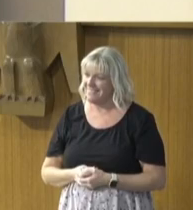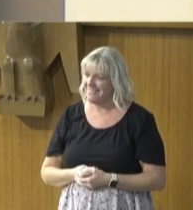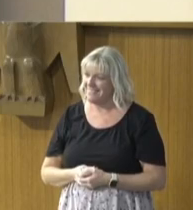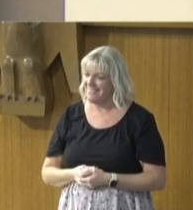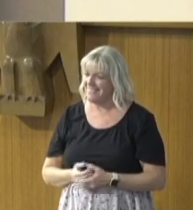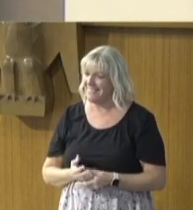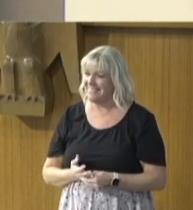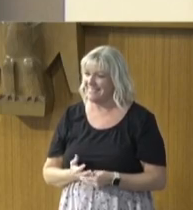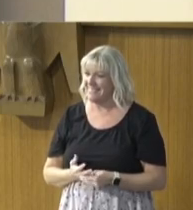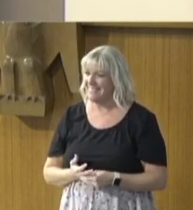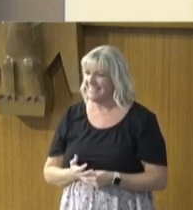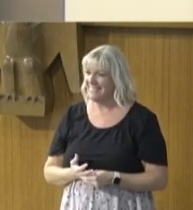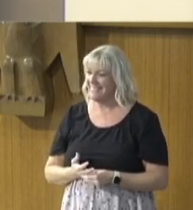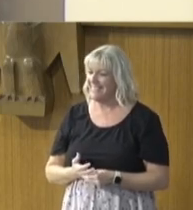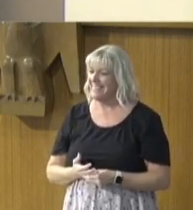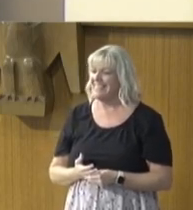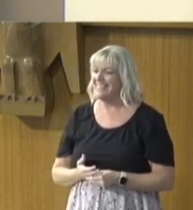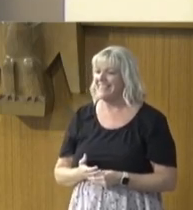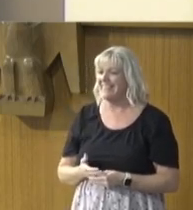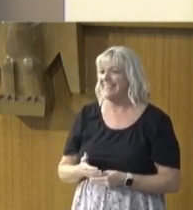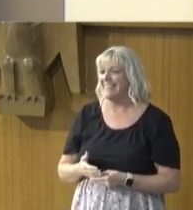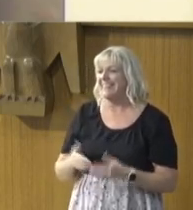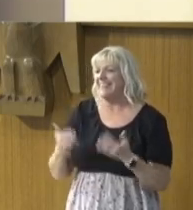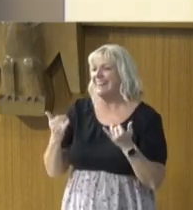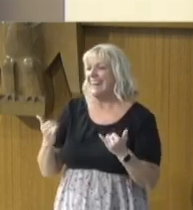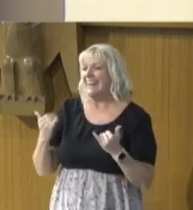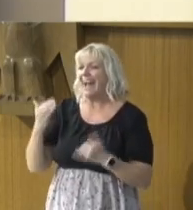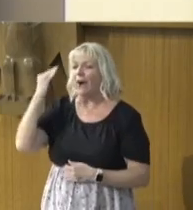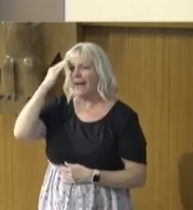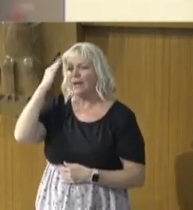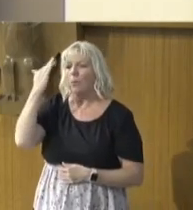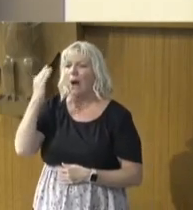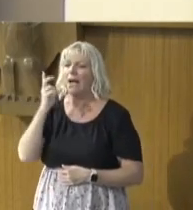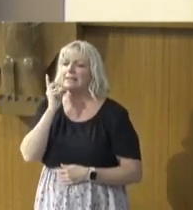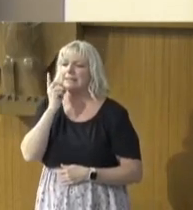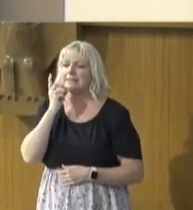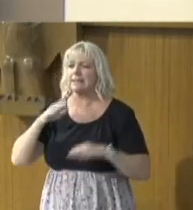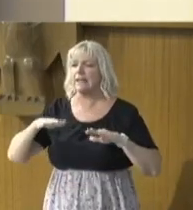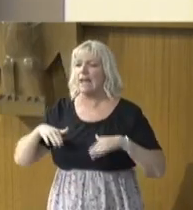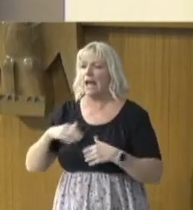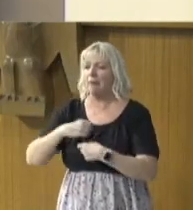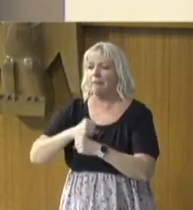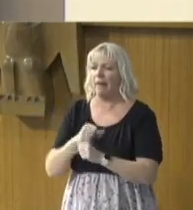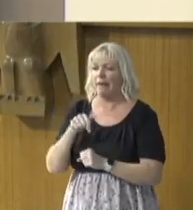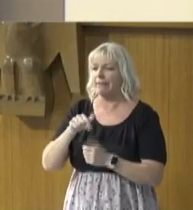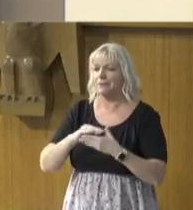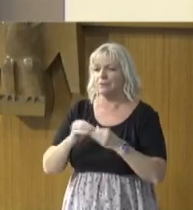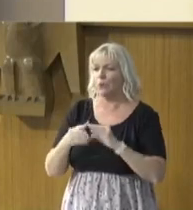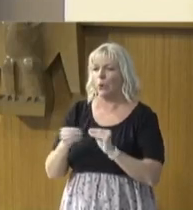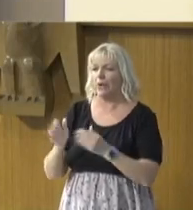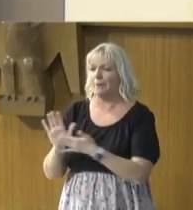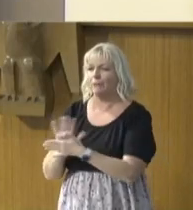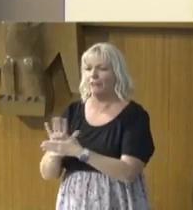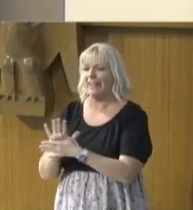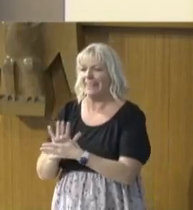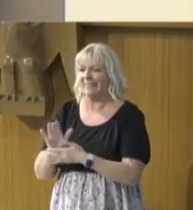There's probably a reason why Disney hasn't adapted this one into a movie. They're still working out how to put the spin on it.